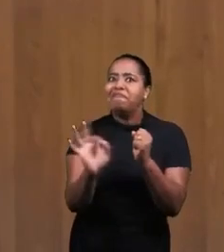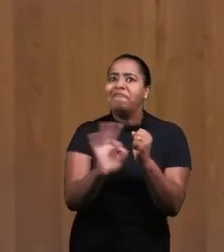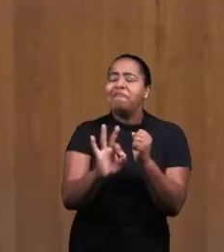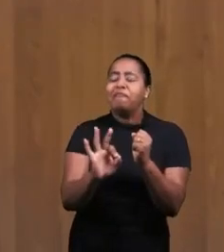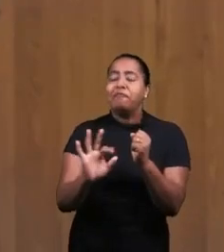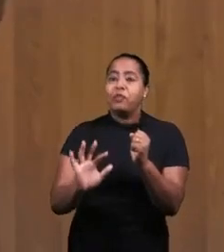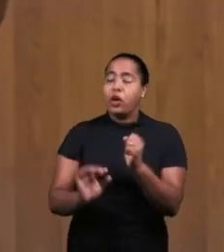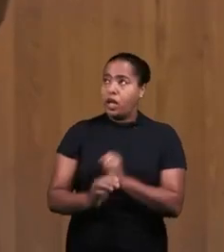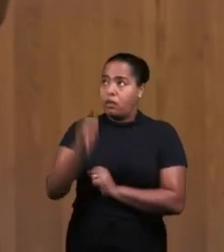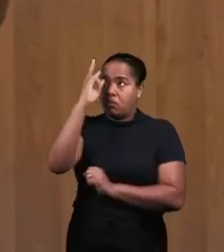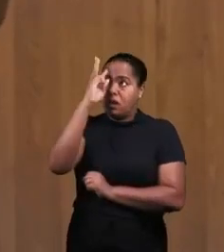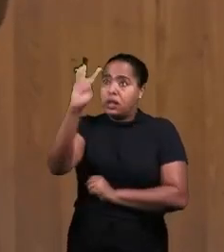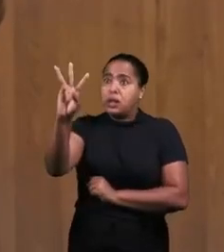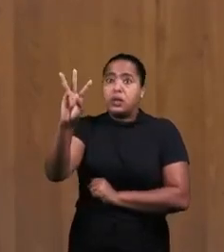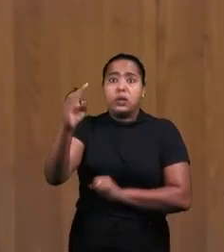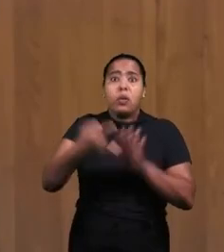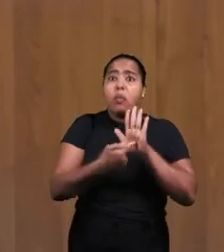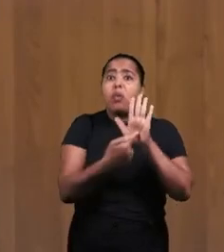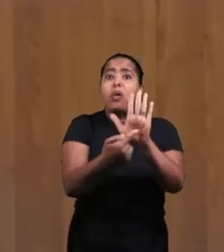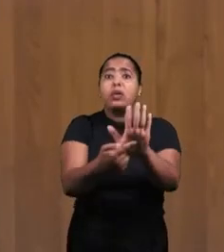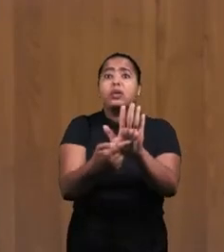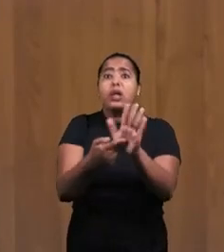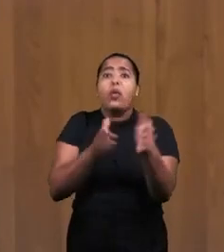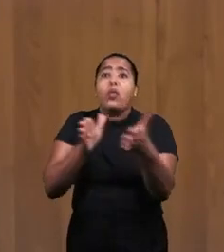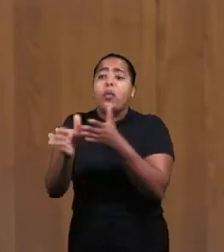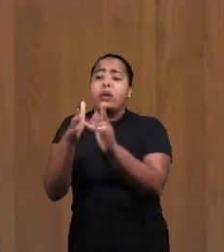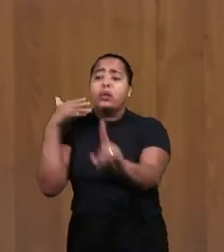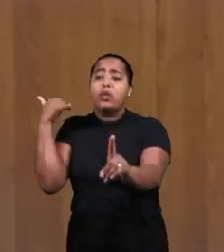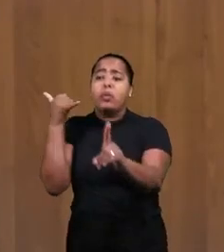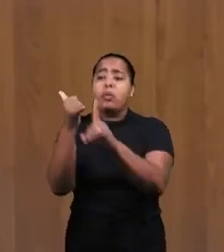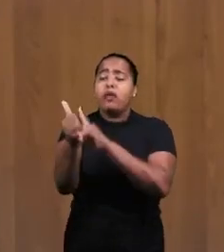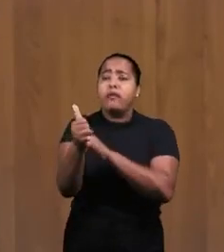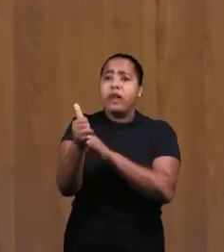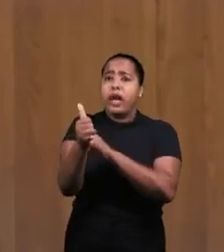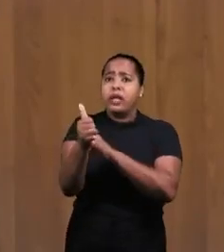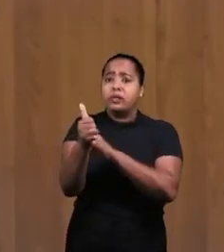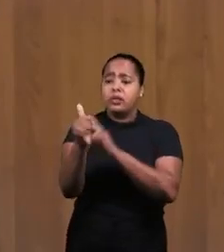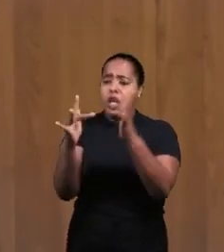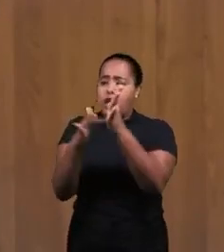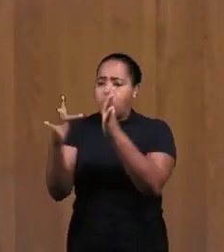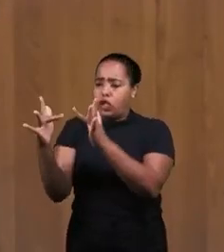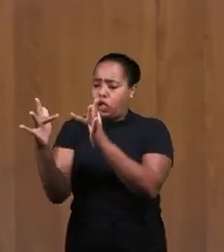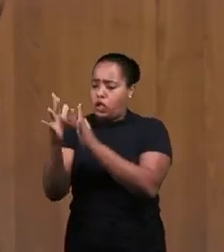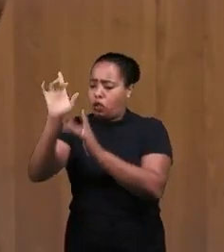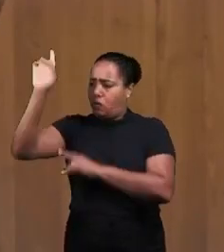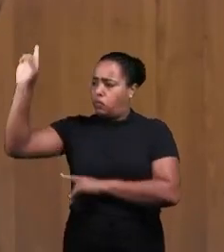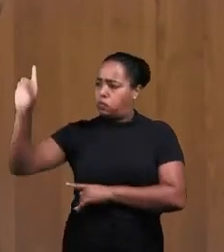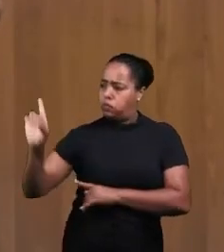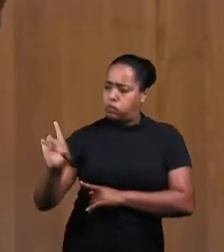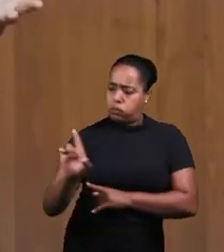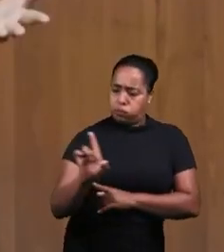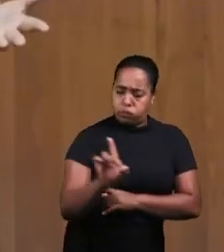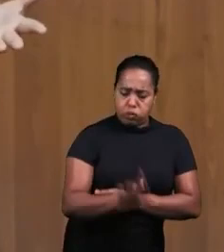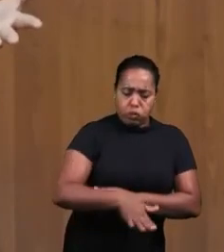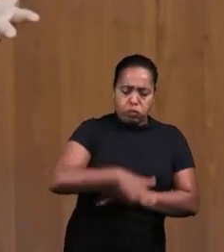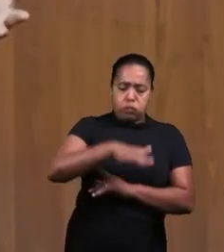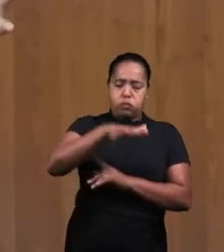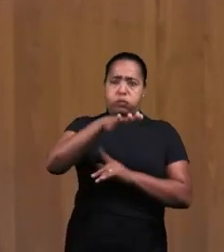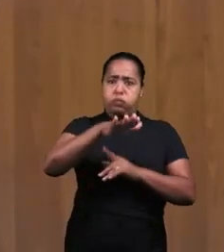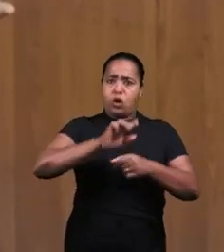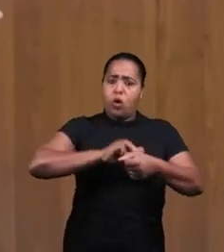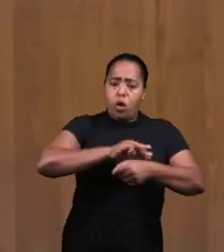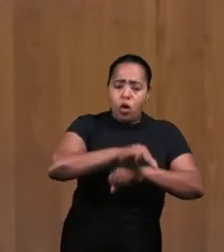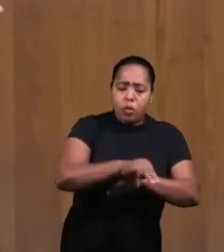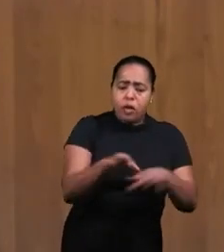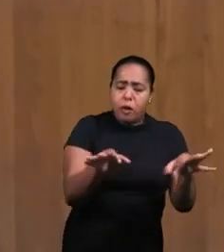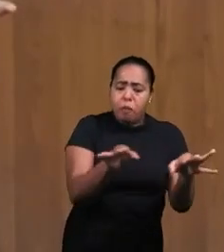because the 3rd day tells us about a prophetic time. Jesus came to this world, fulfilled his ministry, died